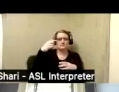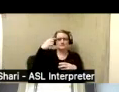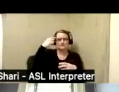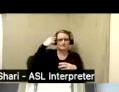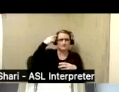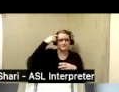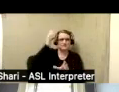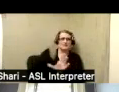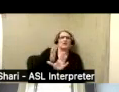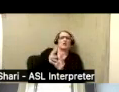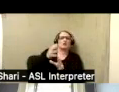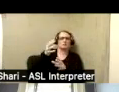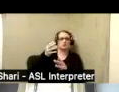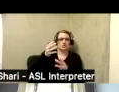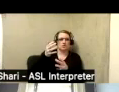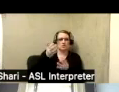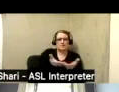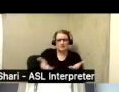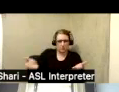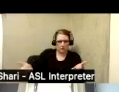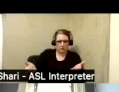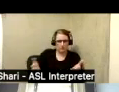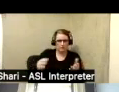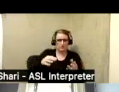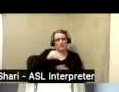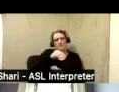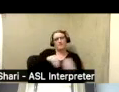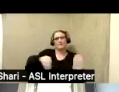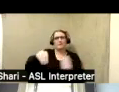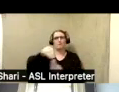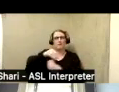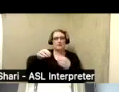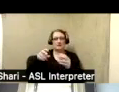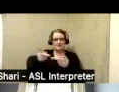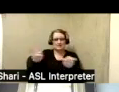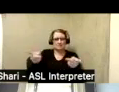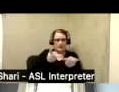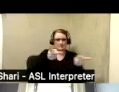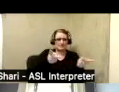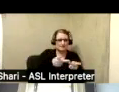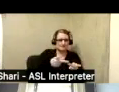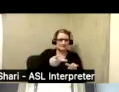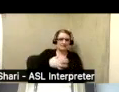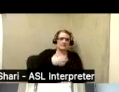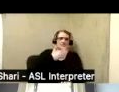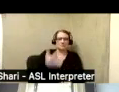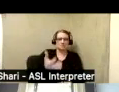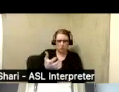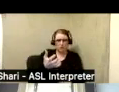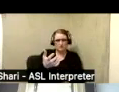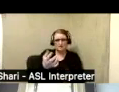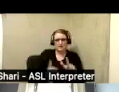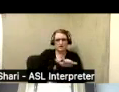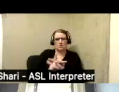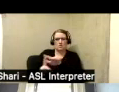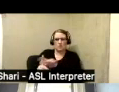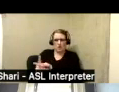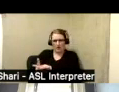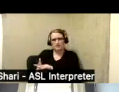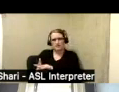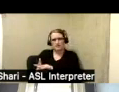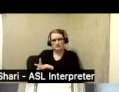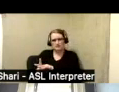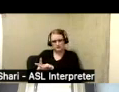material. The movement between spaces and the testimonies that arise in singular encounters with different transference